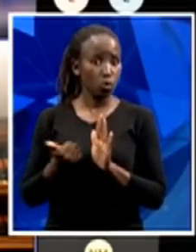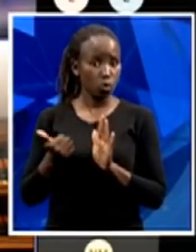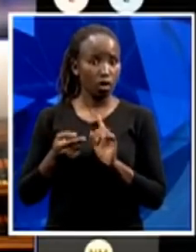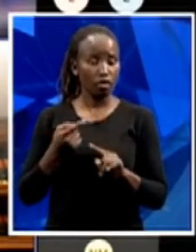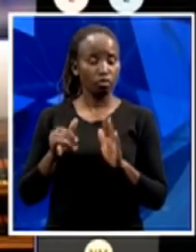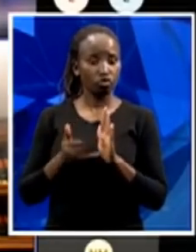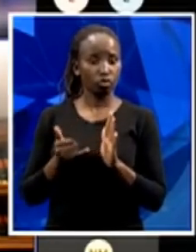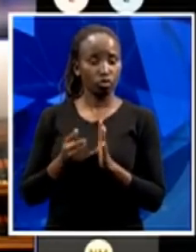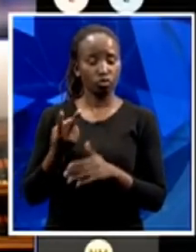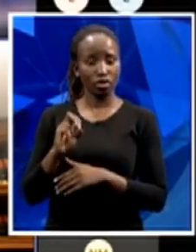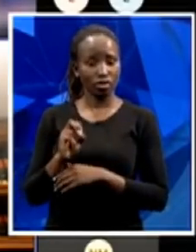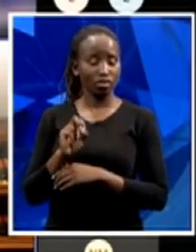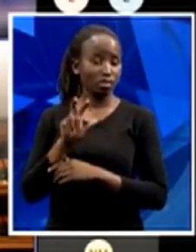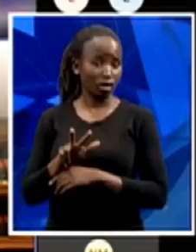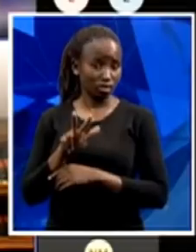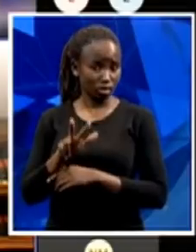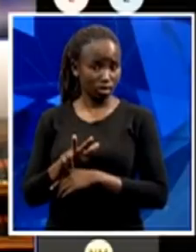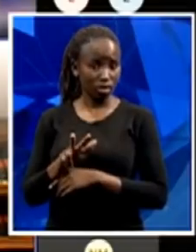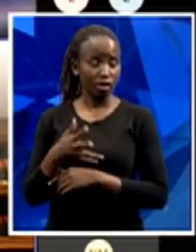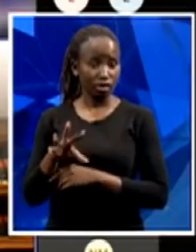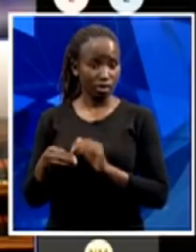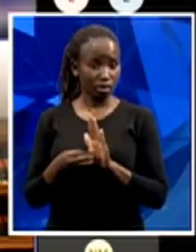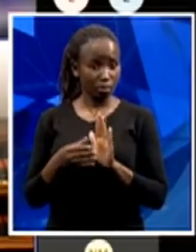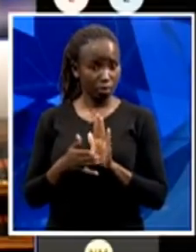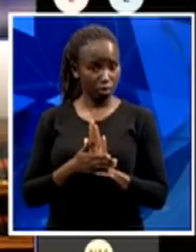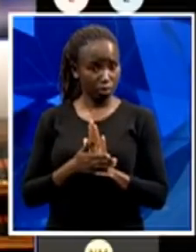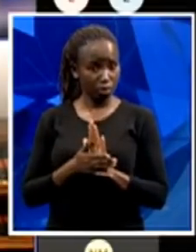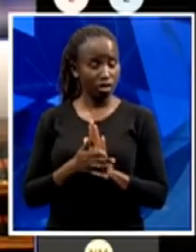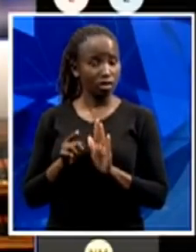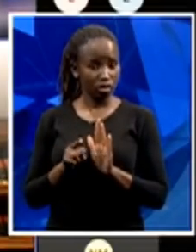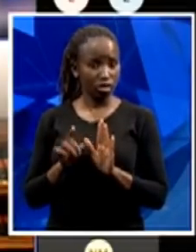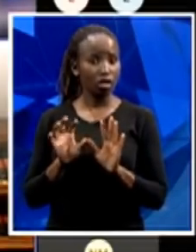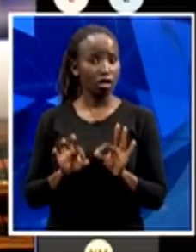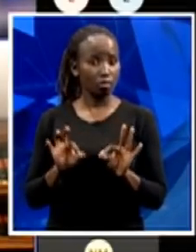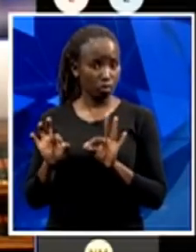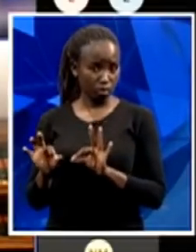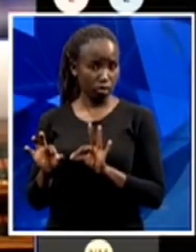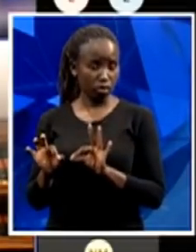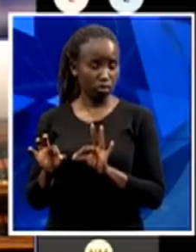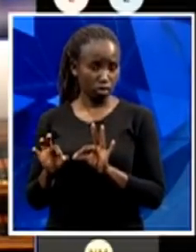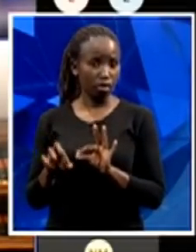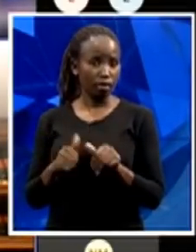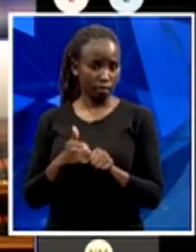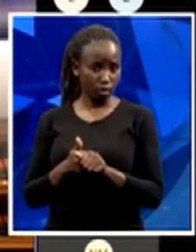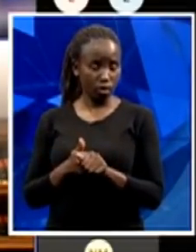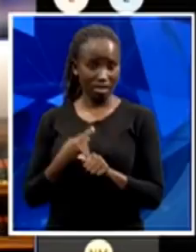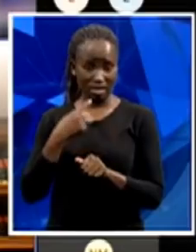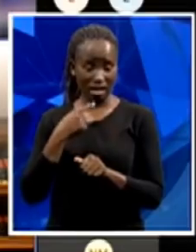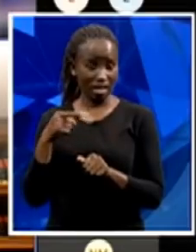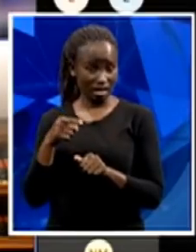placed on record that it was inappropriate, inconvenient, and perhaps even impractical for the NEC to meet on every